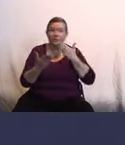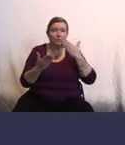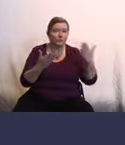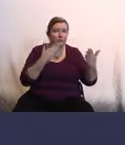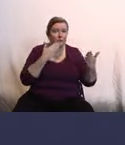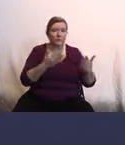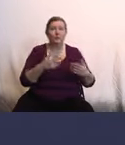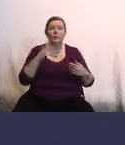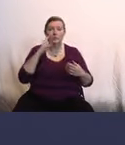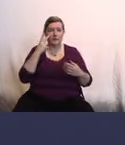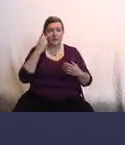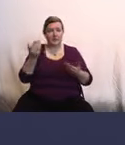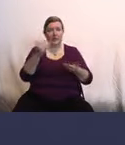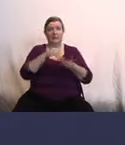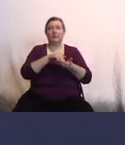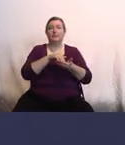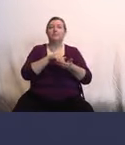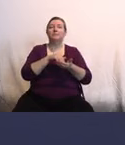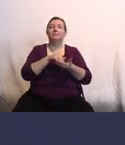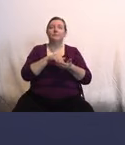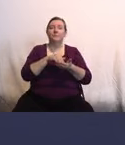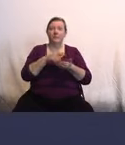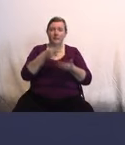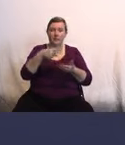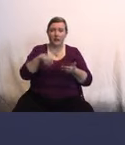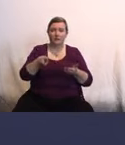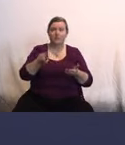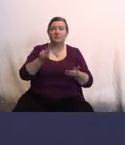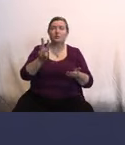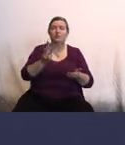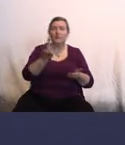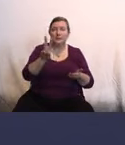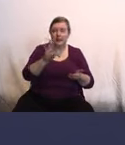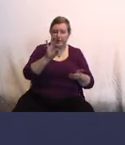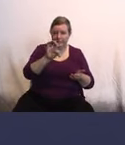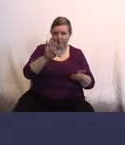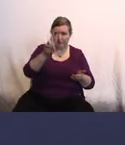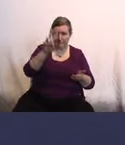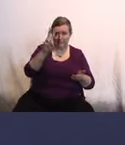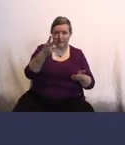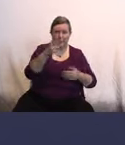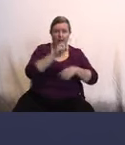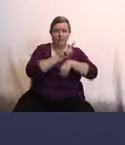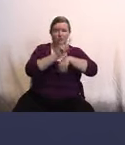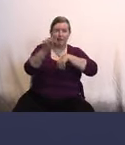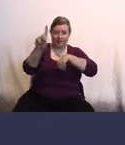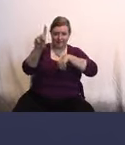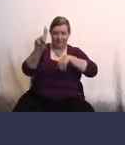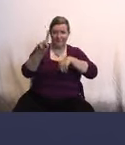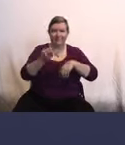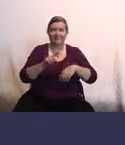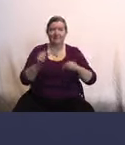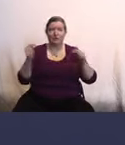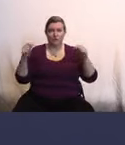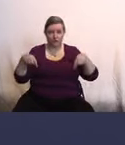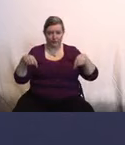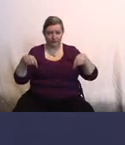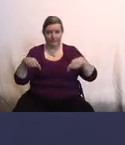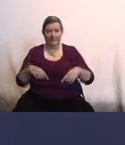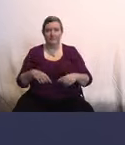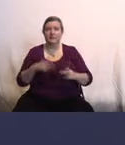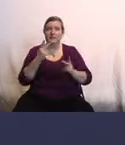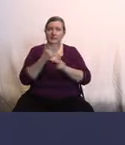with you again a week from Wednesday, February 2nd, 1 o'clock right here. In the meantime, stay at it, folks. Get